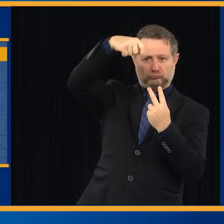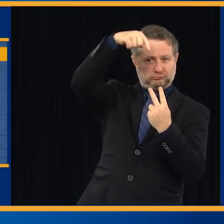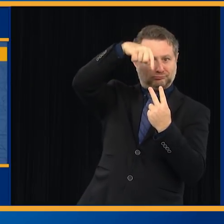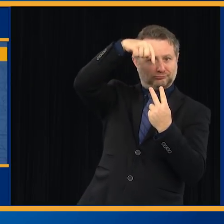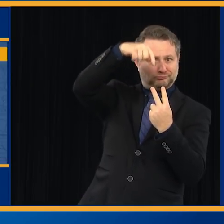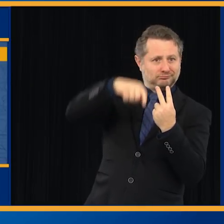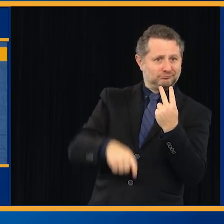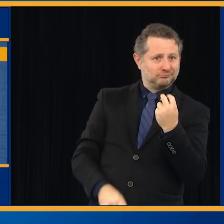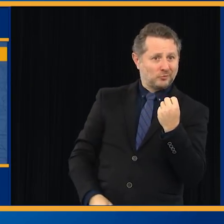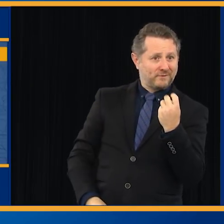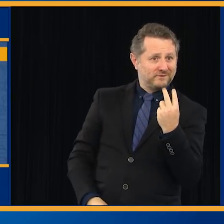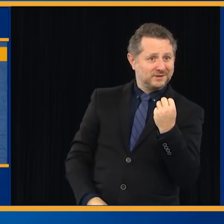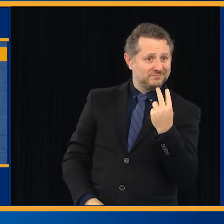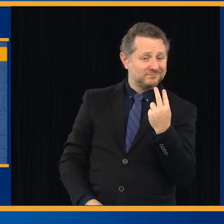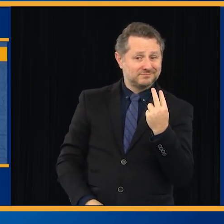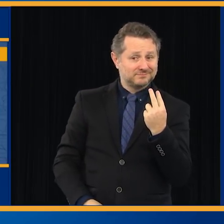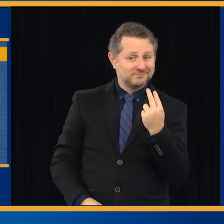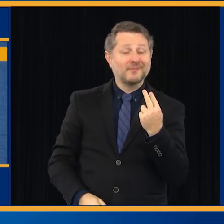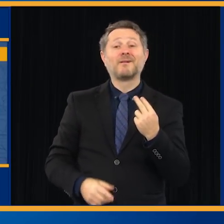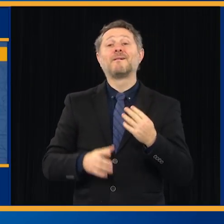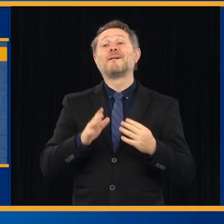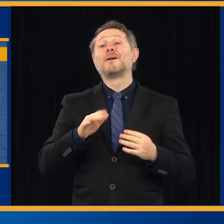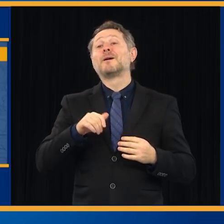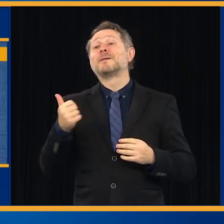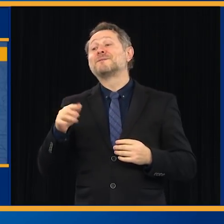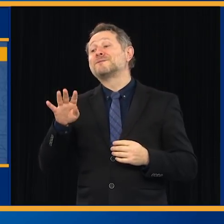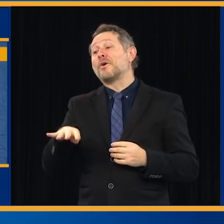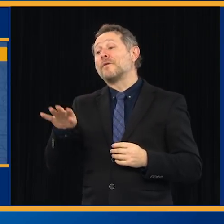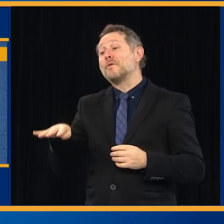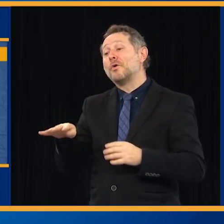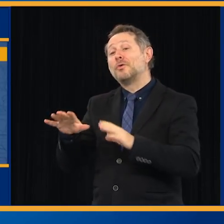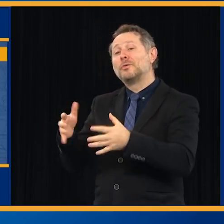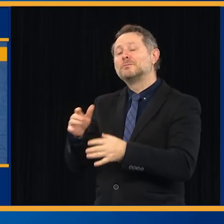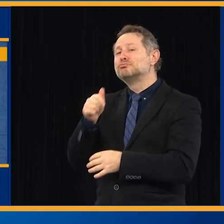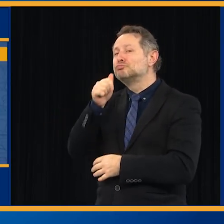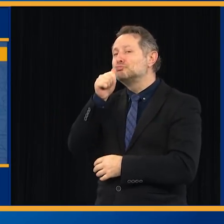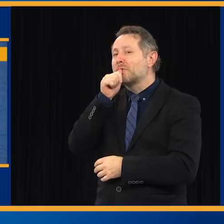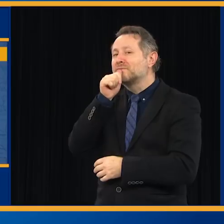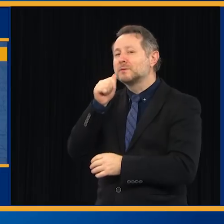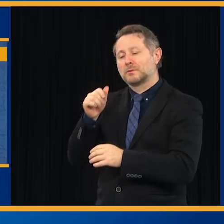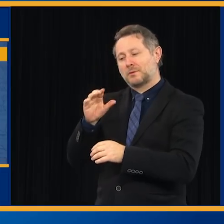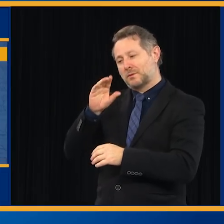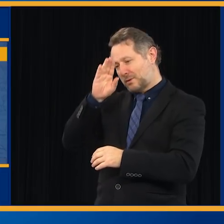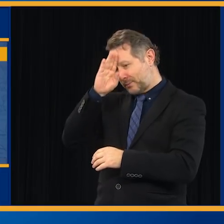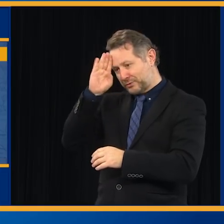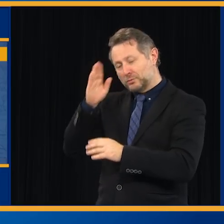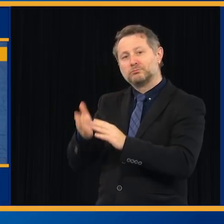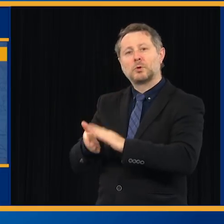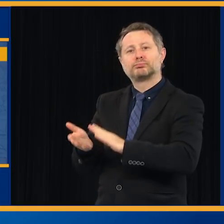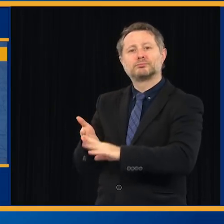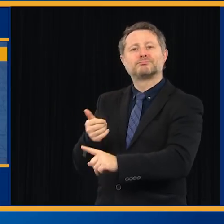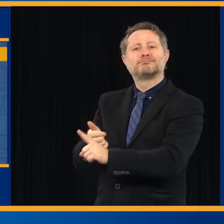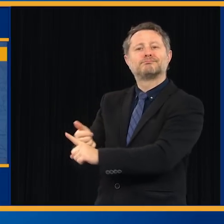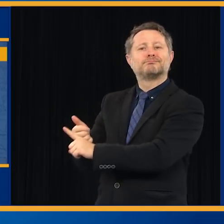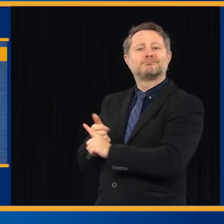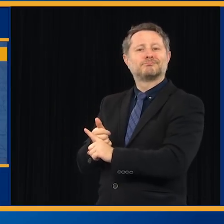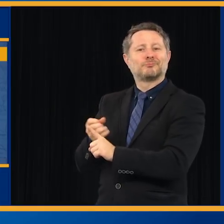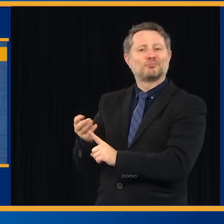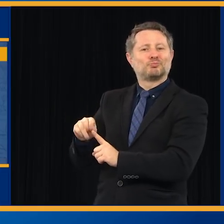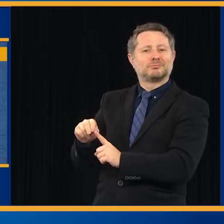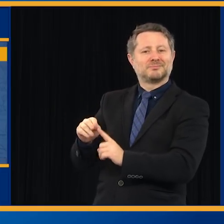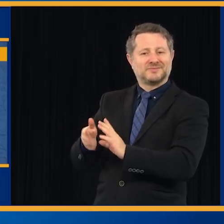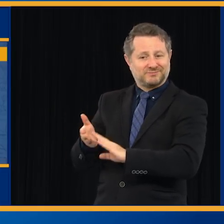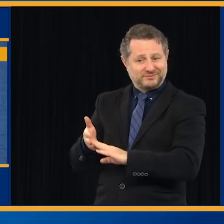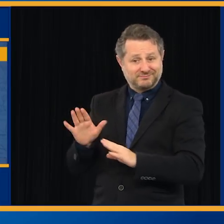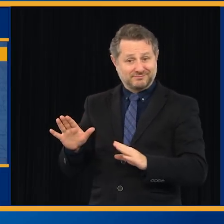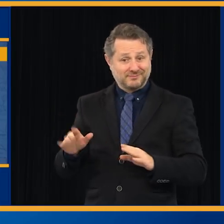system. 44 hospitals are private hospitals. They're private institutions. They're regulated by